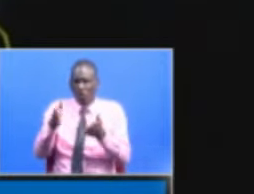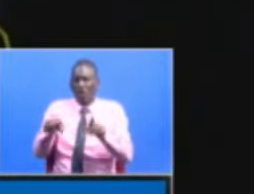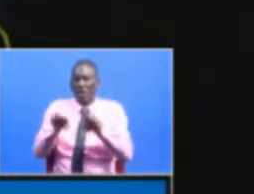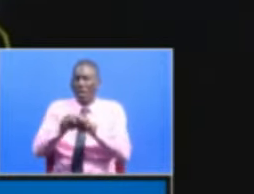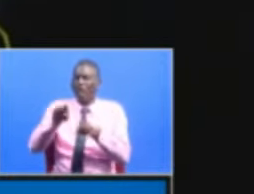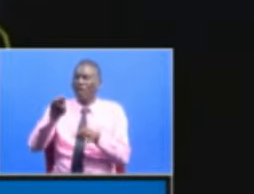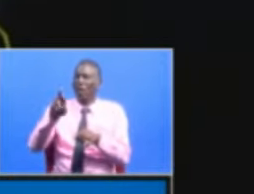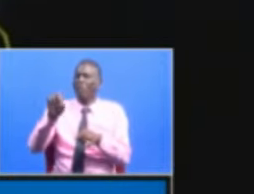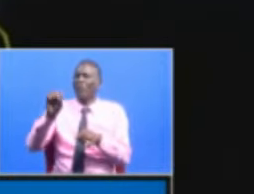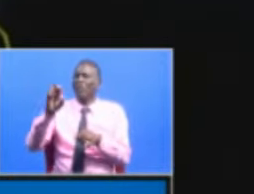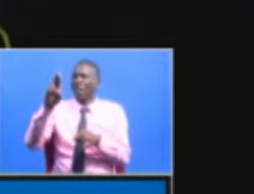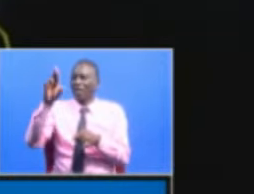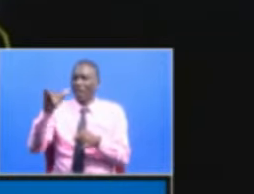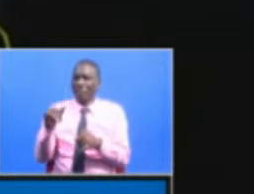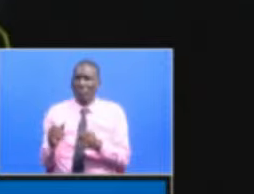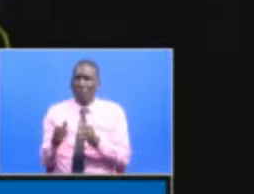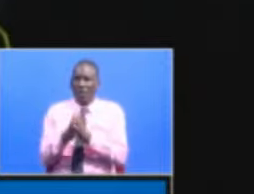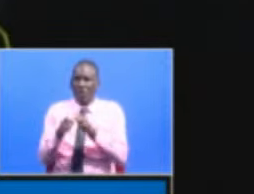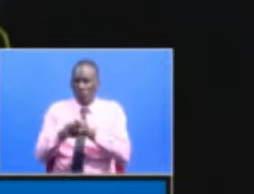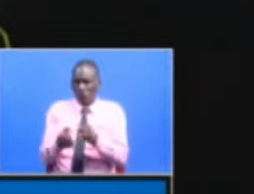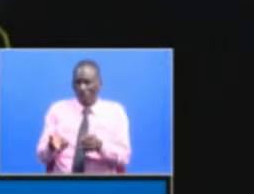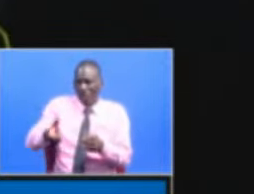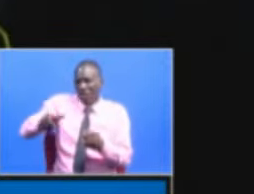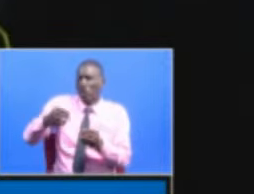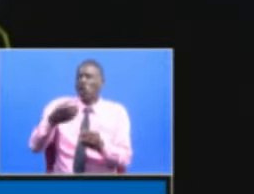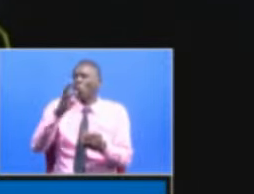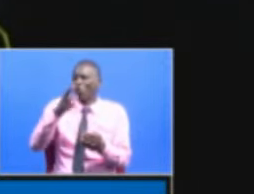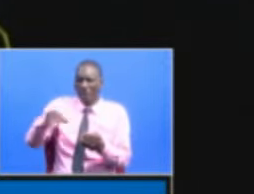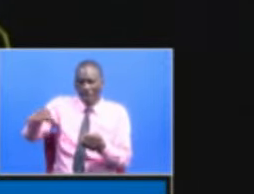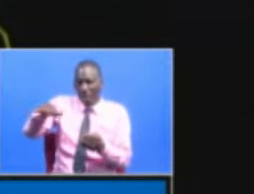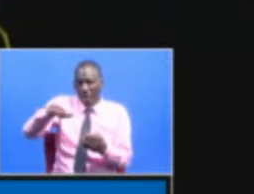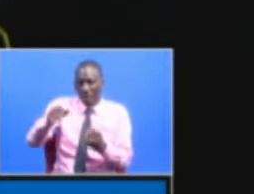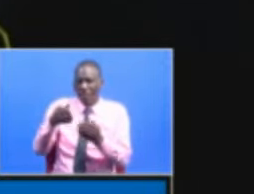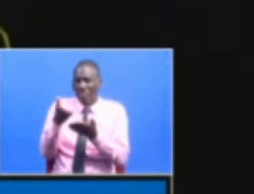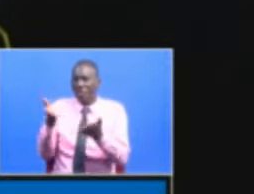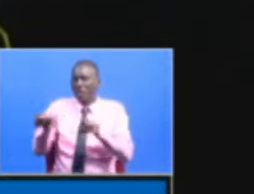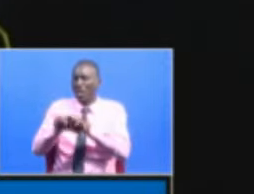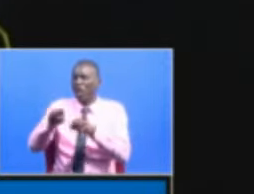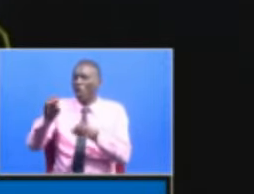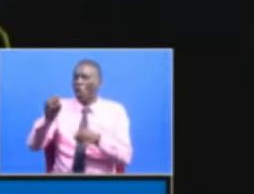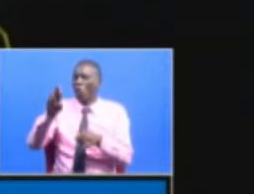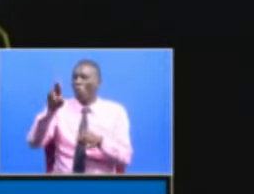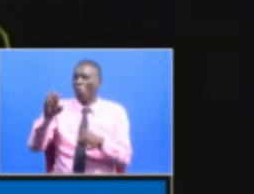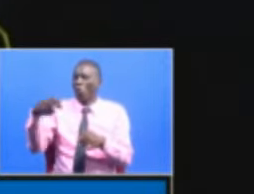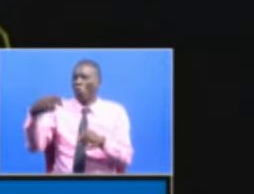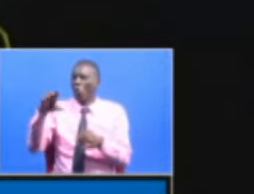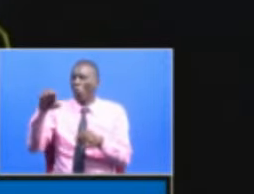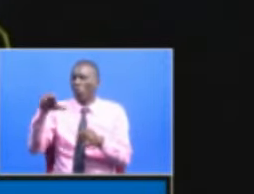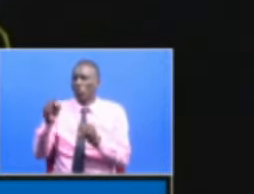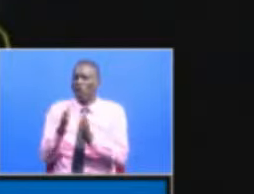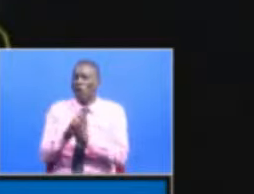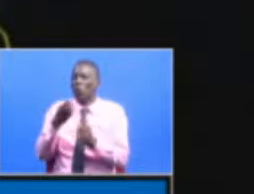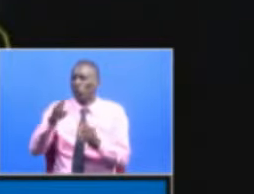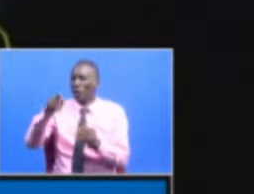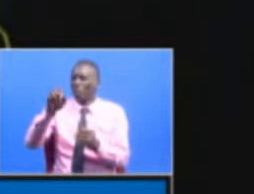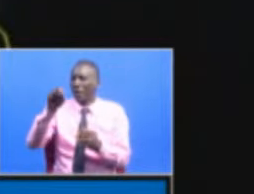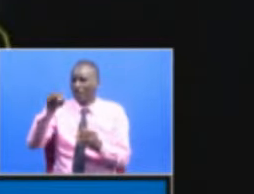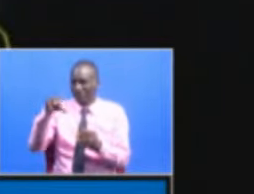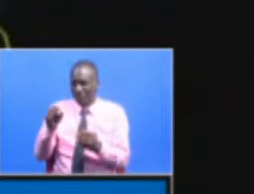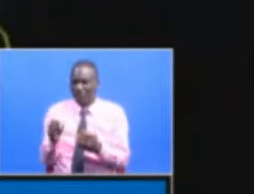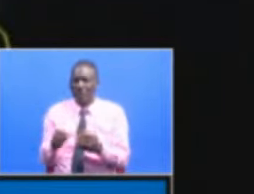know, increasing the water points or things like boreholes and water pans, rehabilitation of springs.